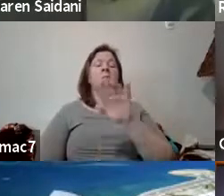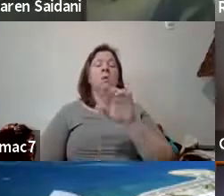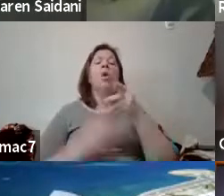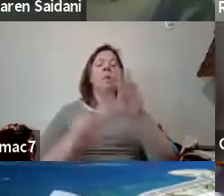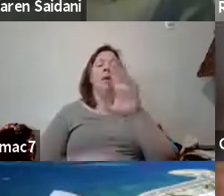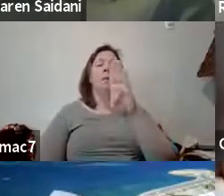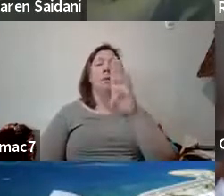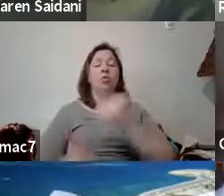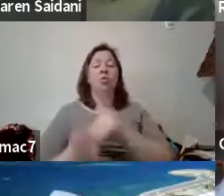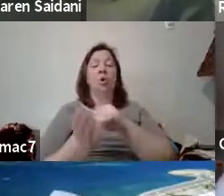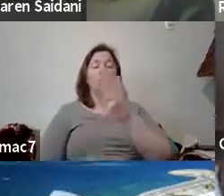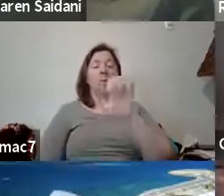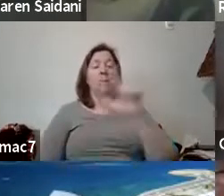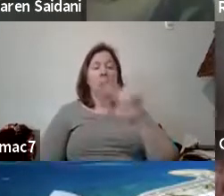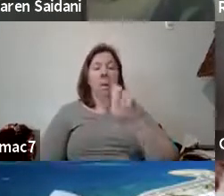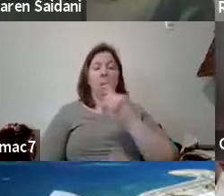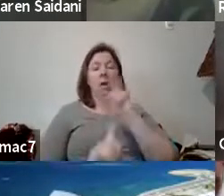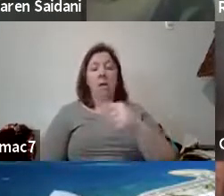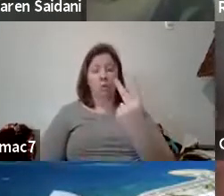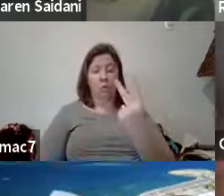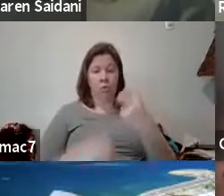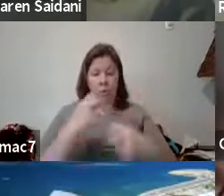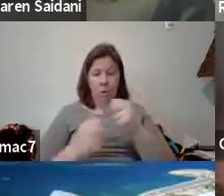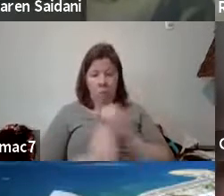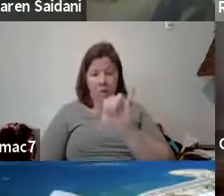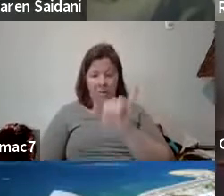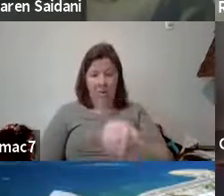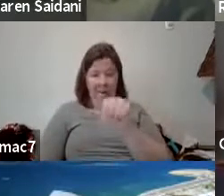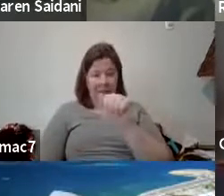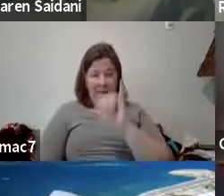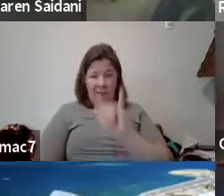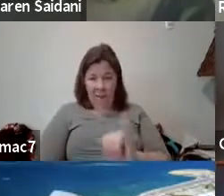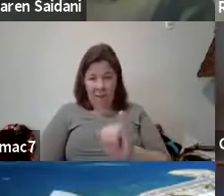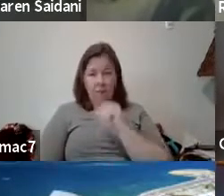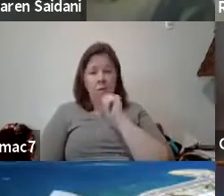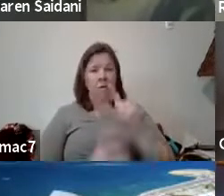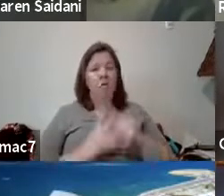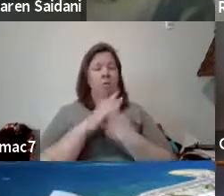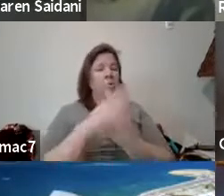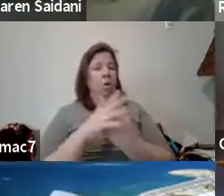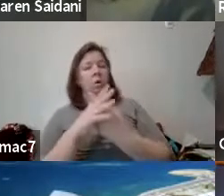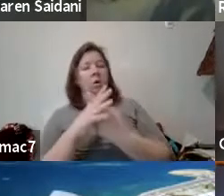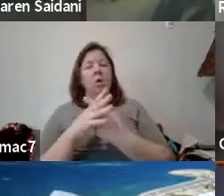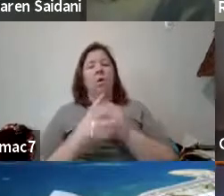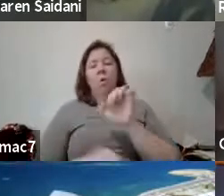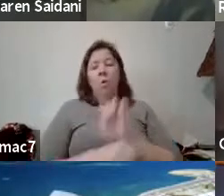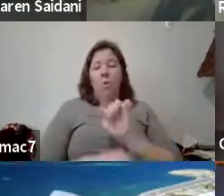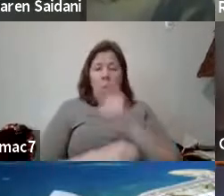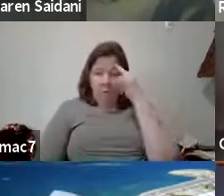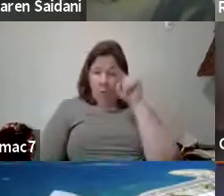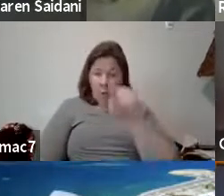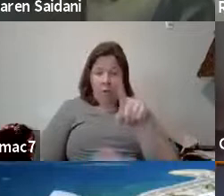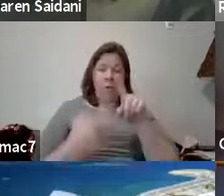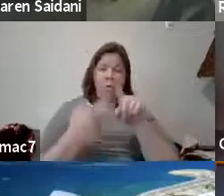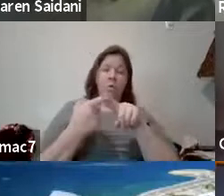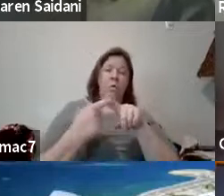that. Well, there's two problems with that. AI doesn't start really working for you